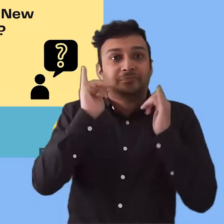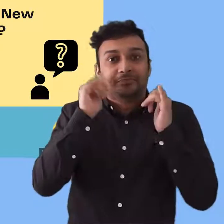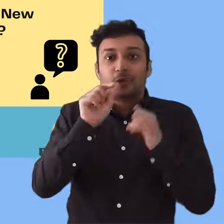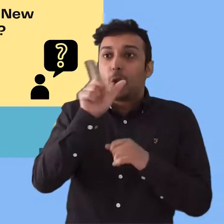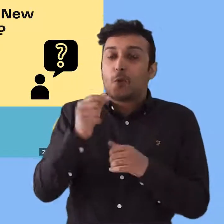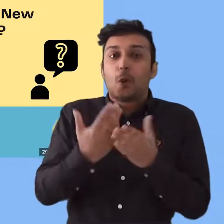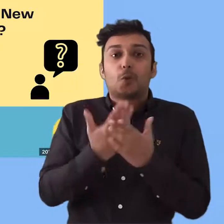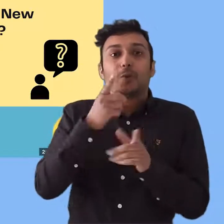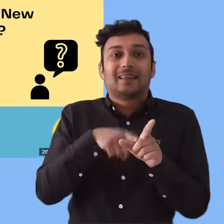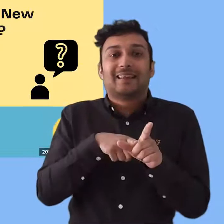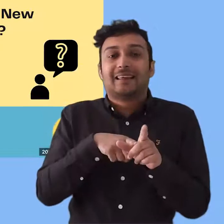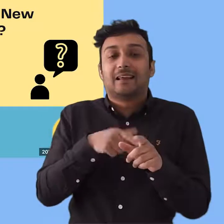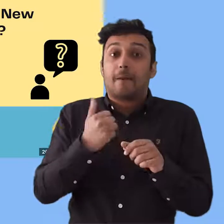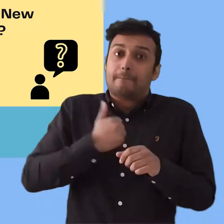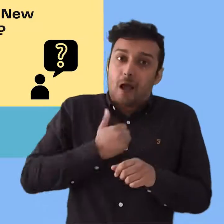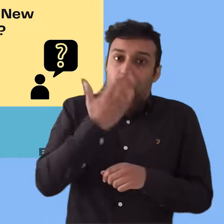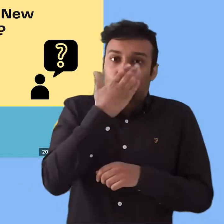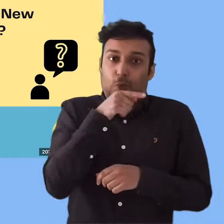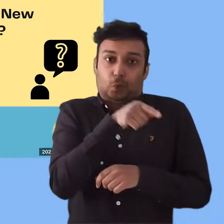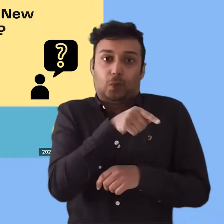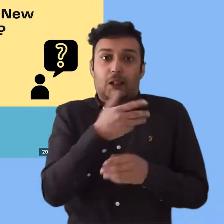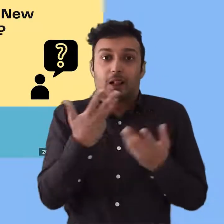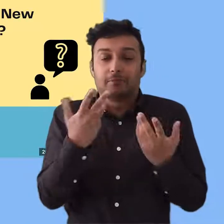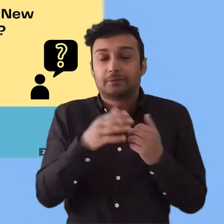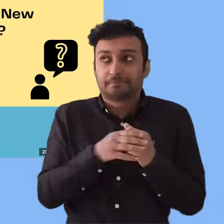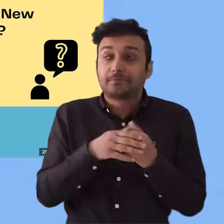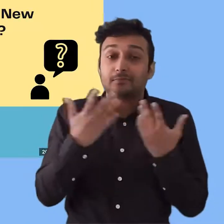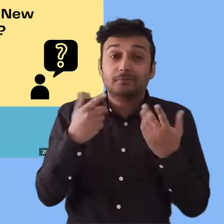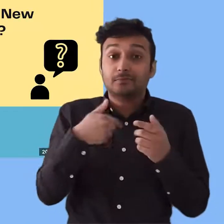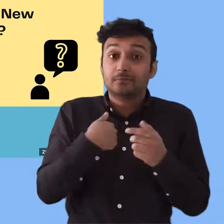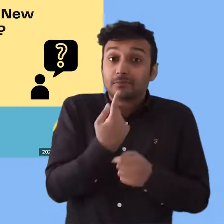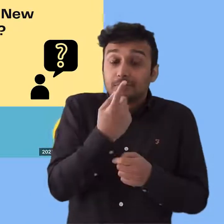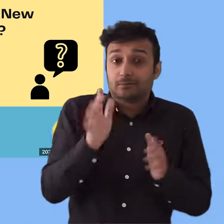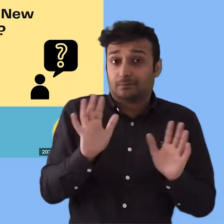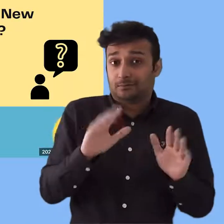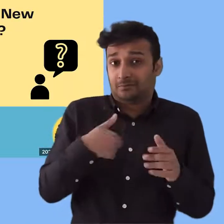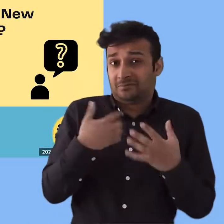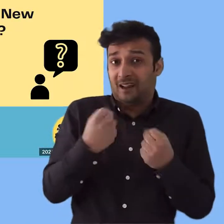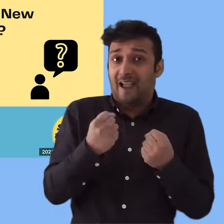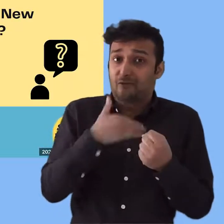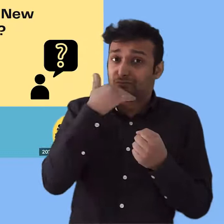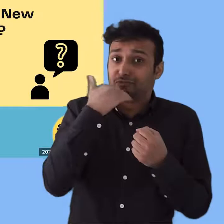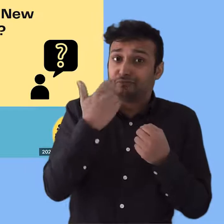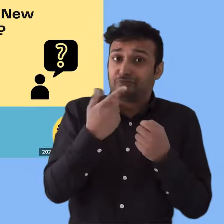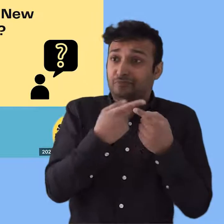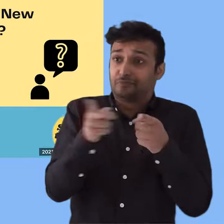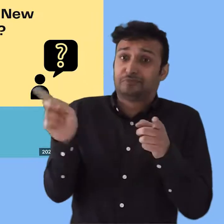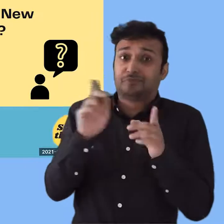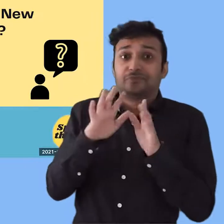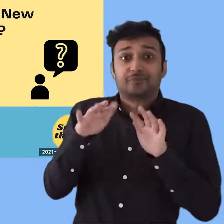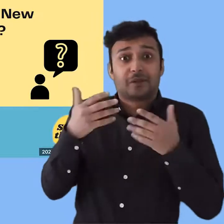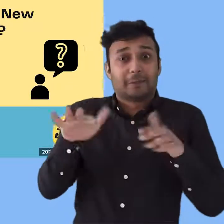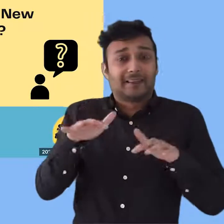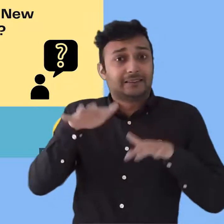there's many people who have experiences like these, which as a child, you're not able to put your finger on and